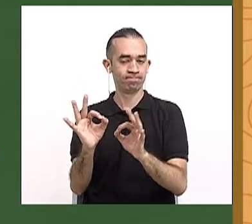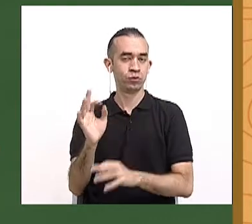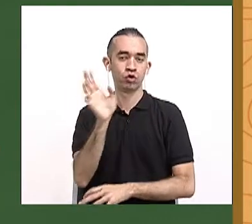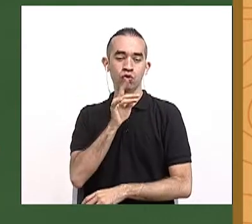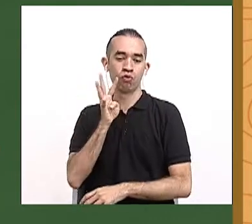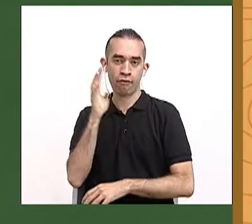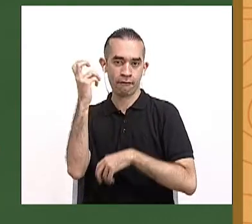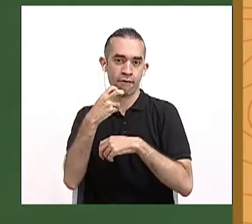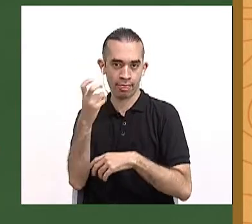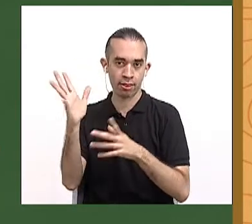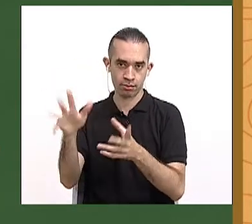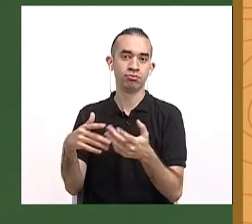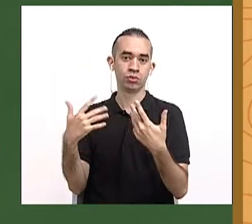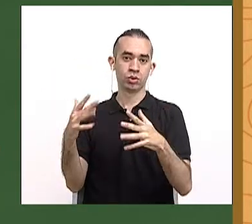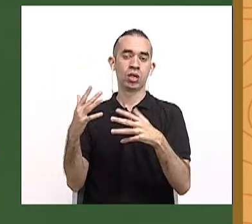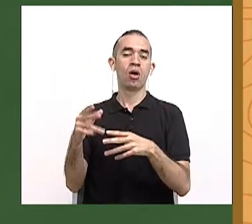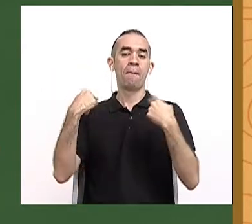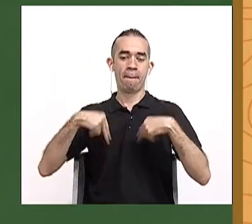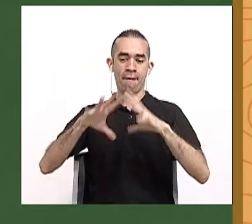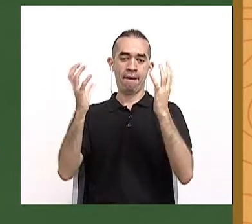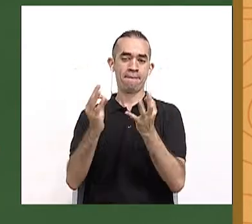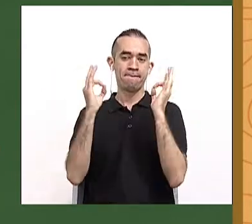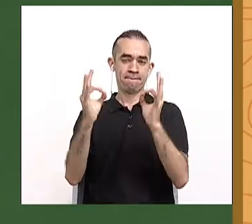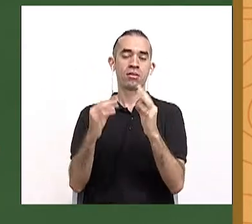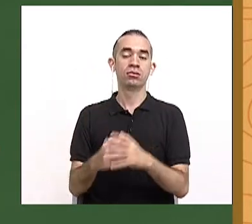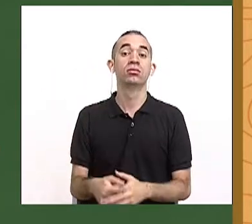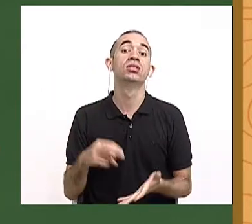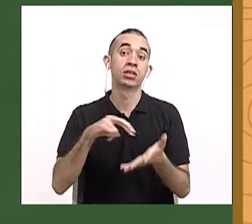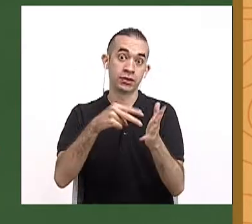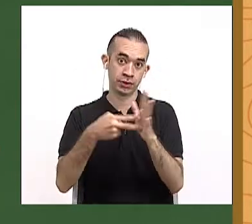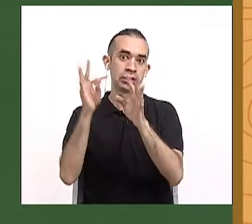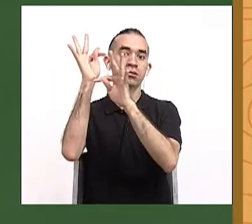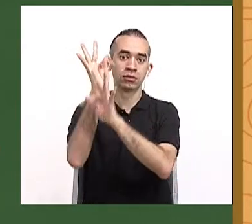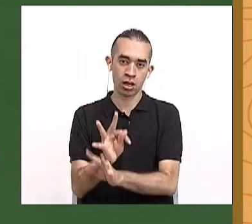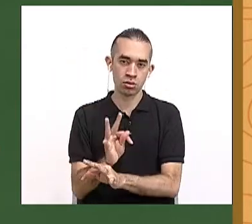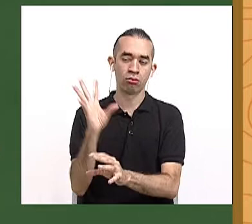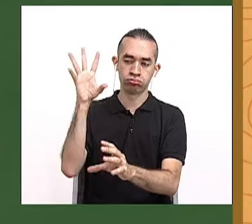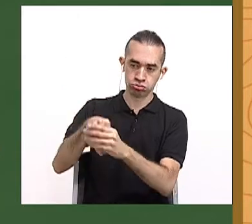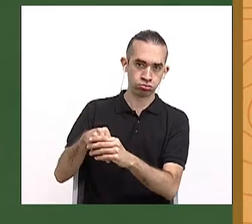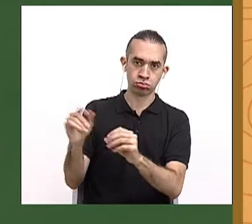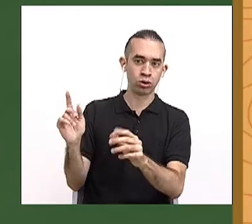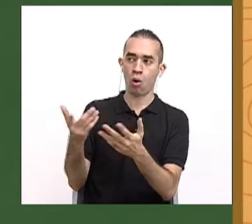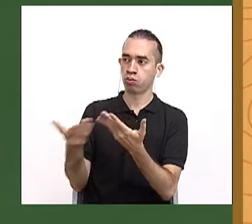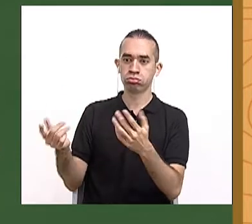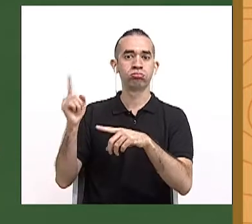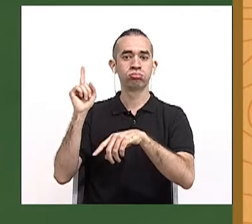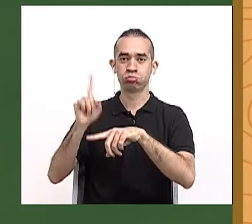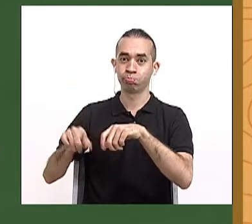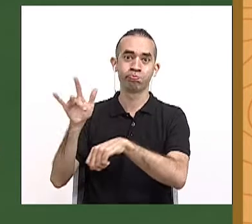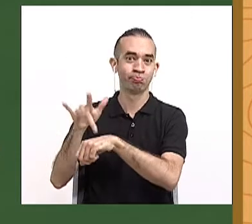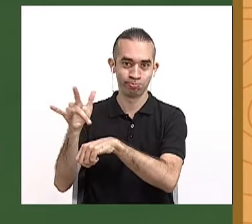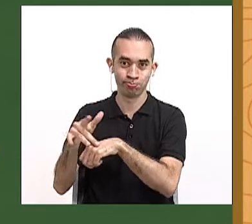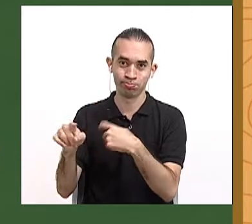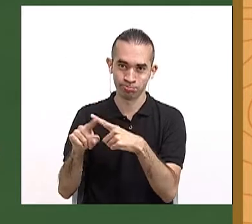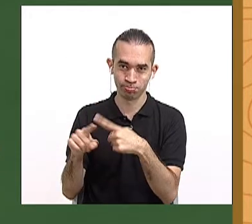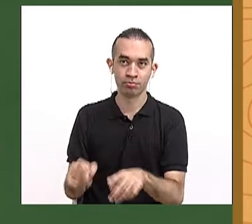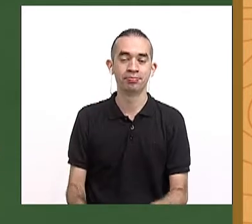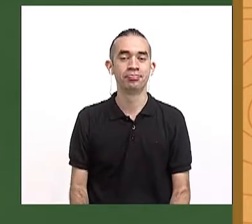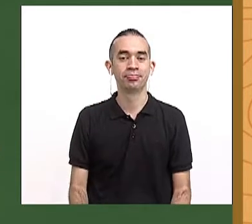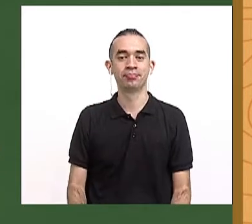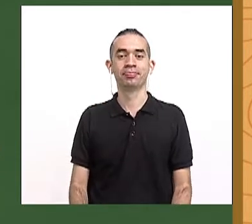intangible knowledge and skills that fit a tradition. So let's look at the task. It says,